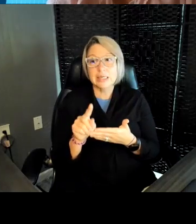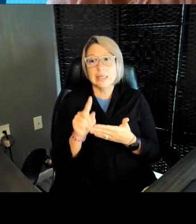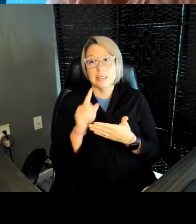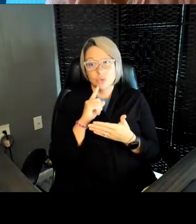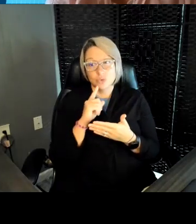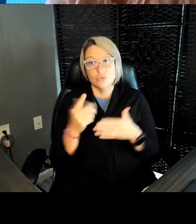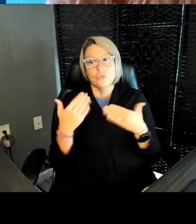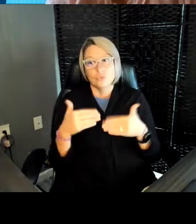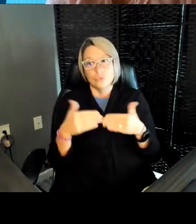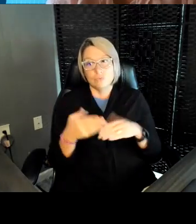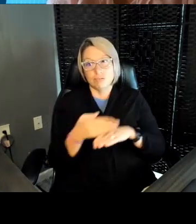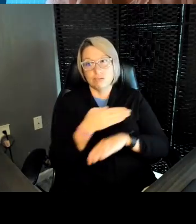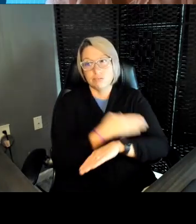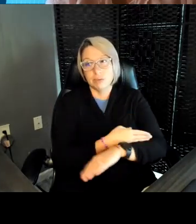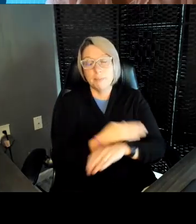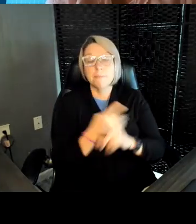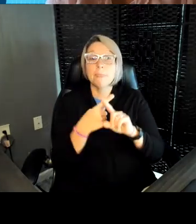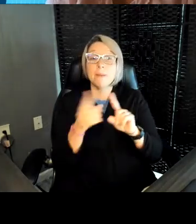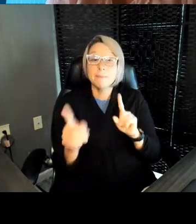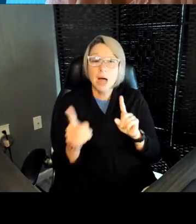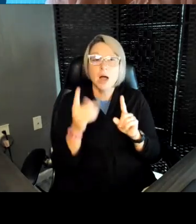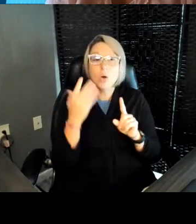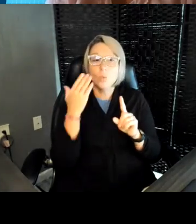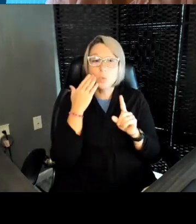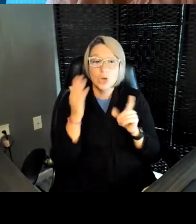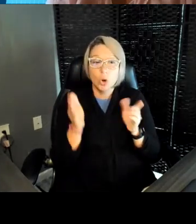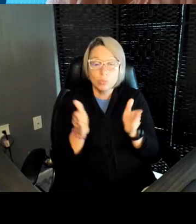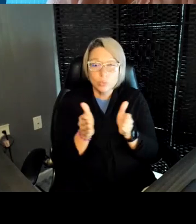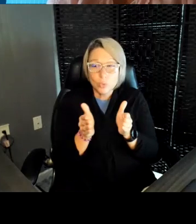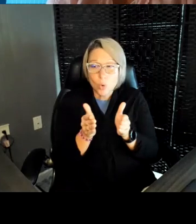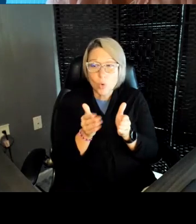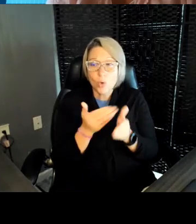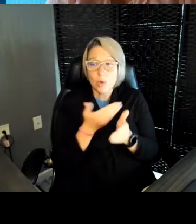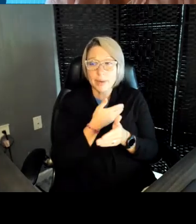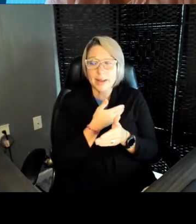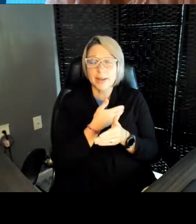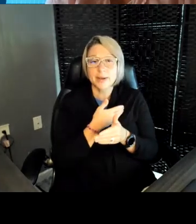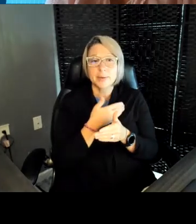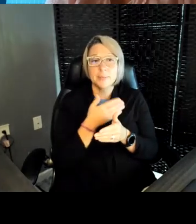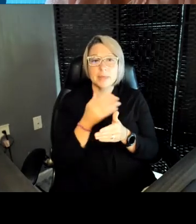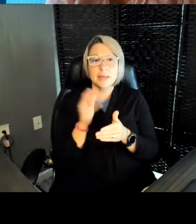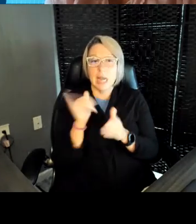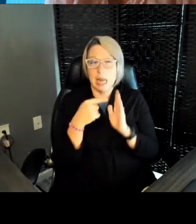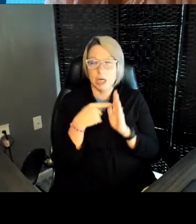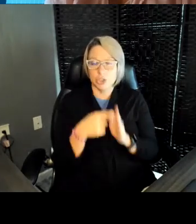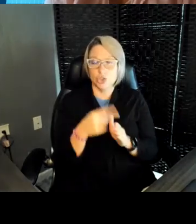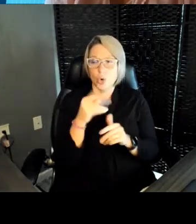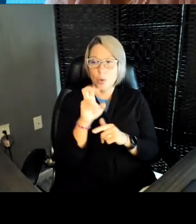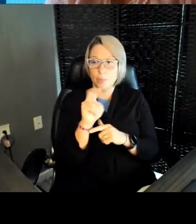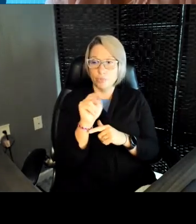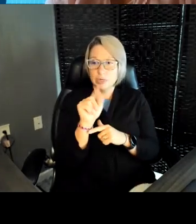game changer. But what we know is with these little tiny people, just when I showed you that prenatal chart, how long it takes